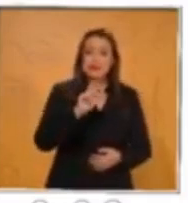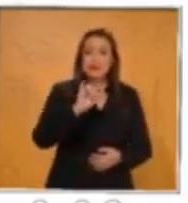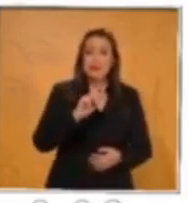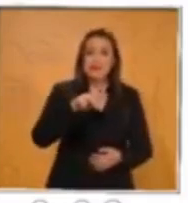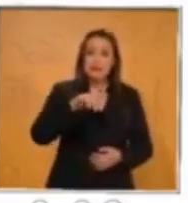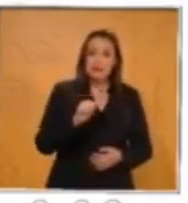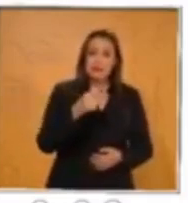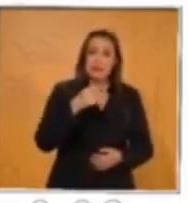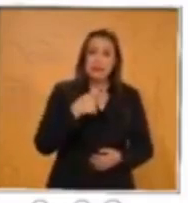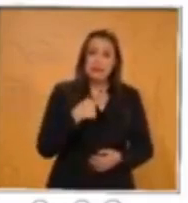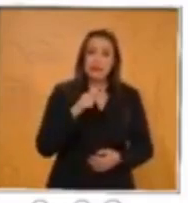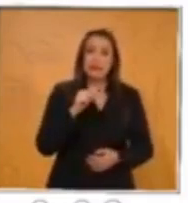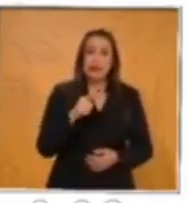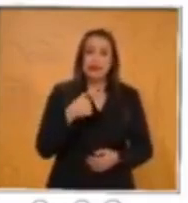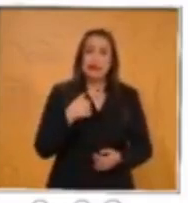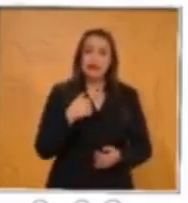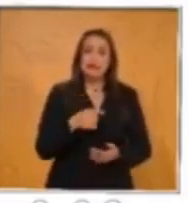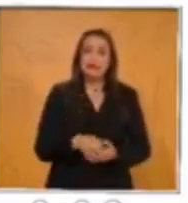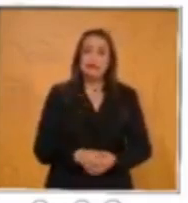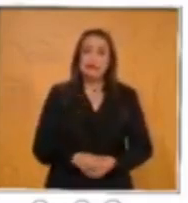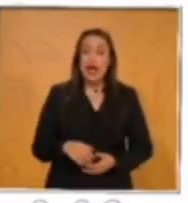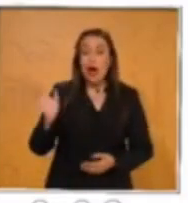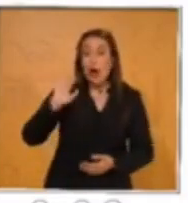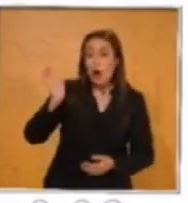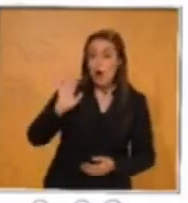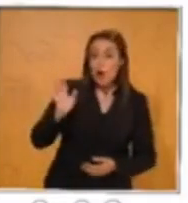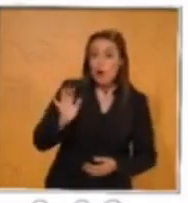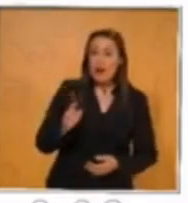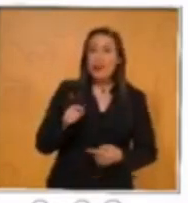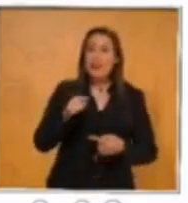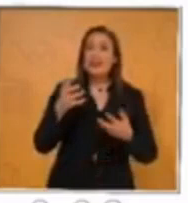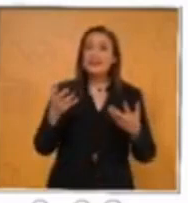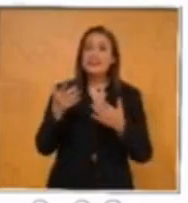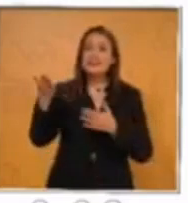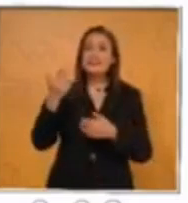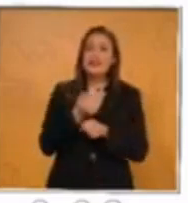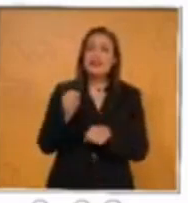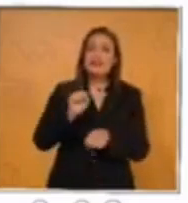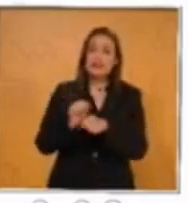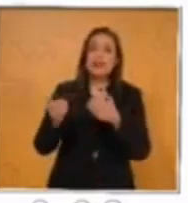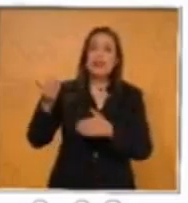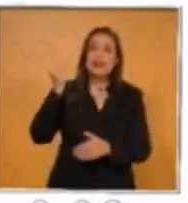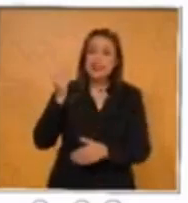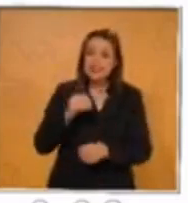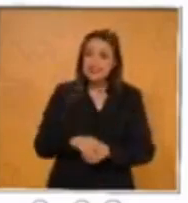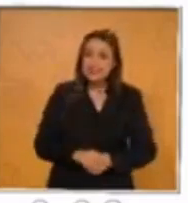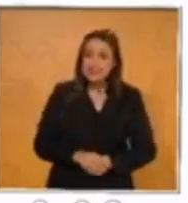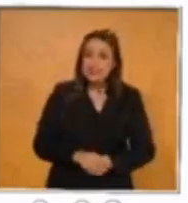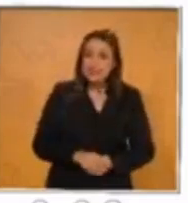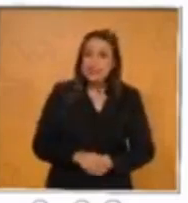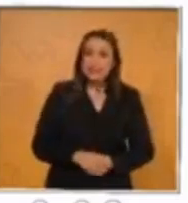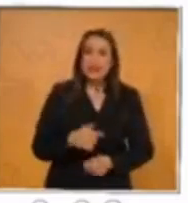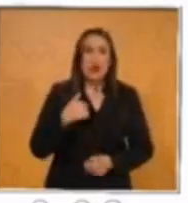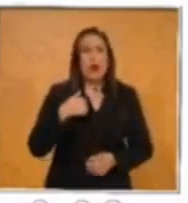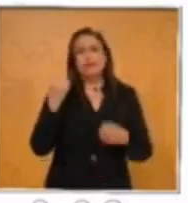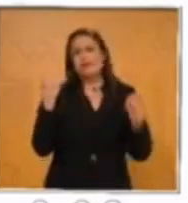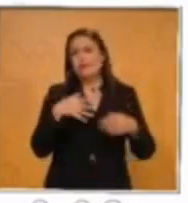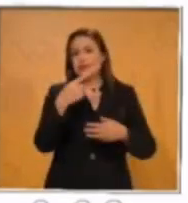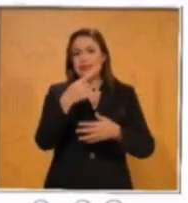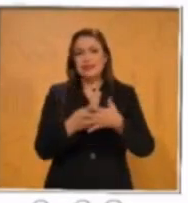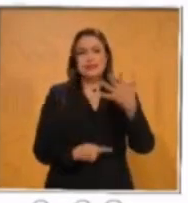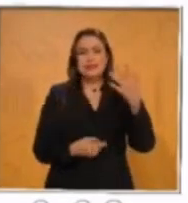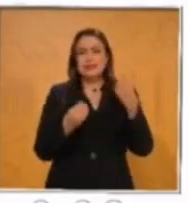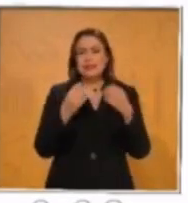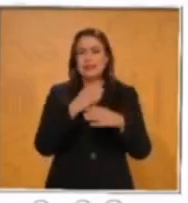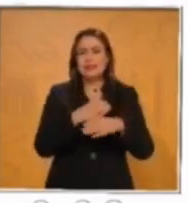I will play Alice. Hi Alice, what did you do last weekend? I did a lot of things. On Saturday,